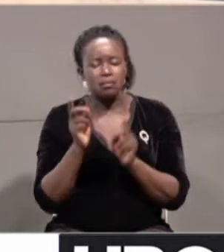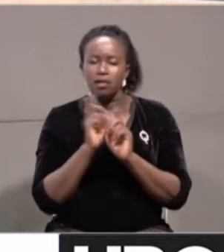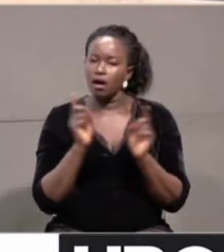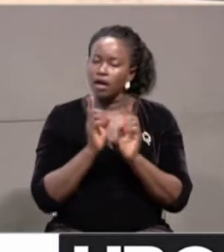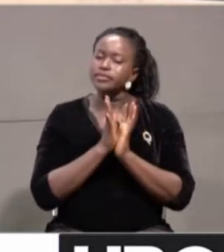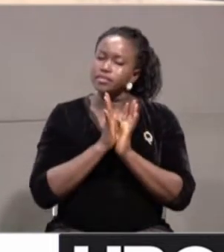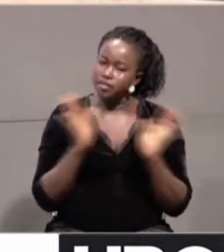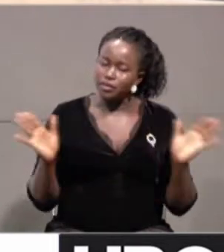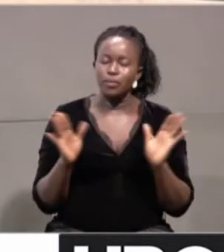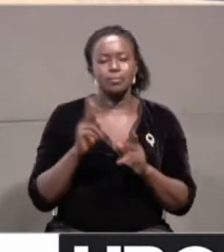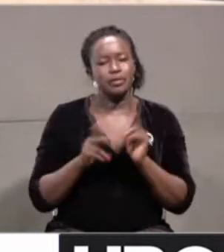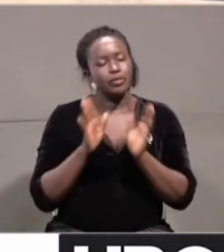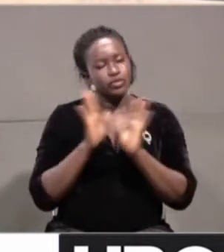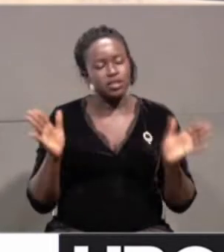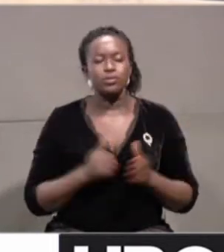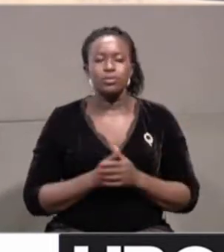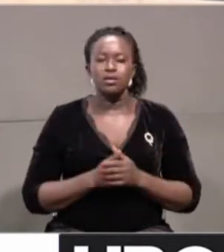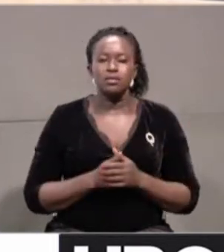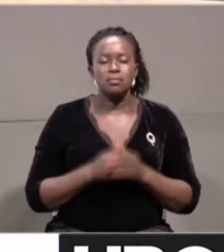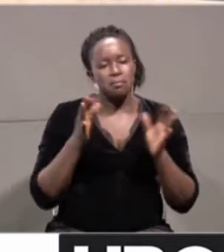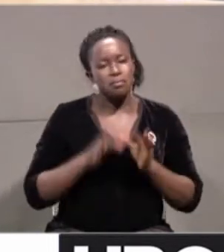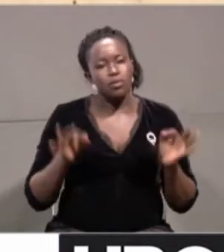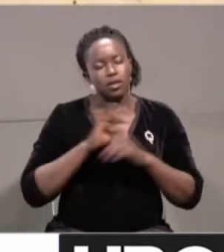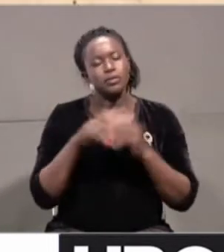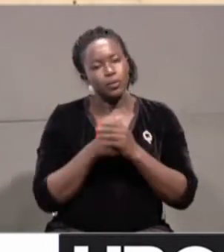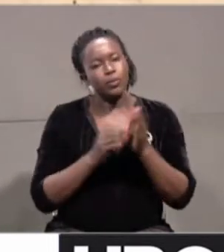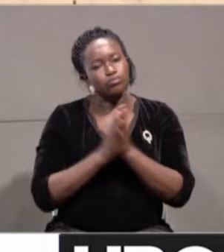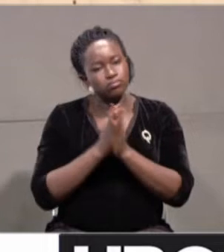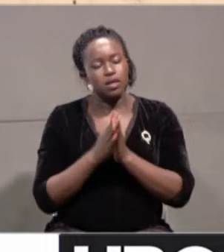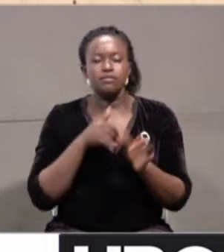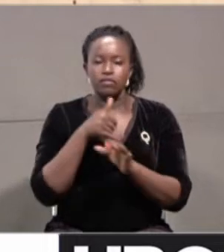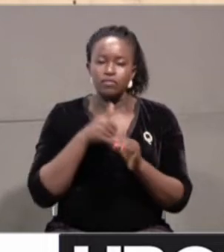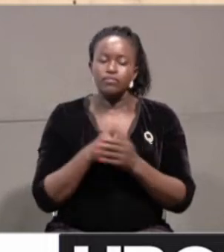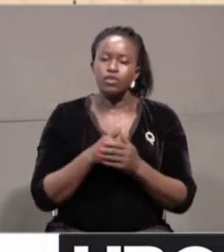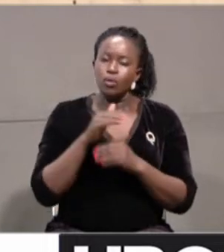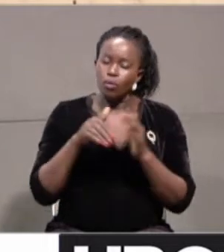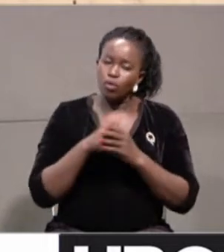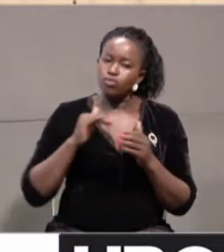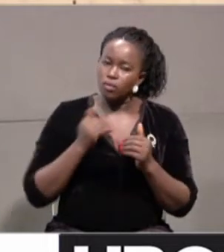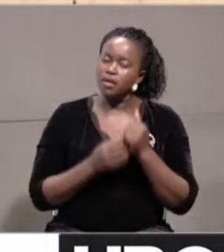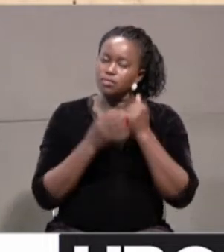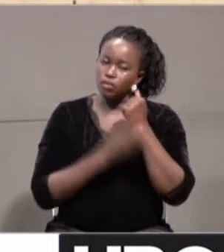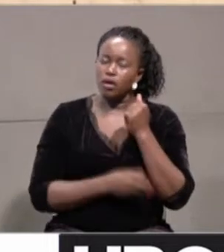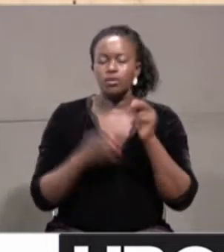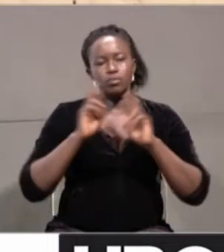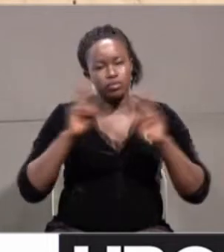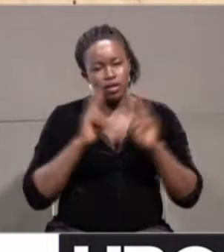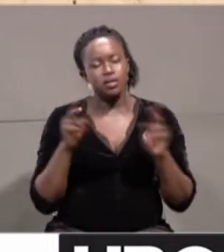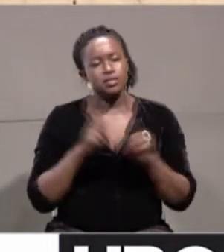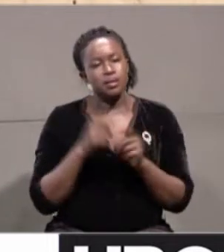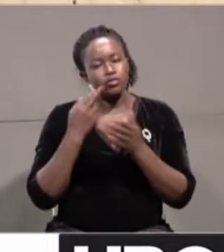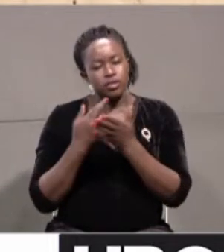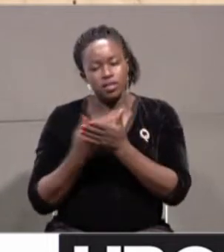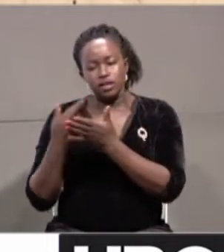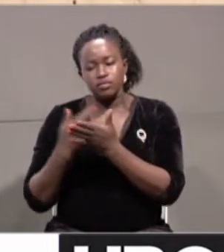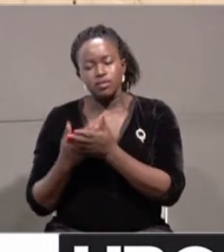ba chi tesosolamu ya abantu bonna n'olwekyo mujiju. Bashala abantu bamufuna mpola tuli ready